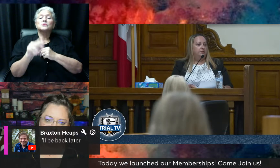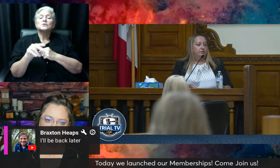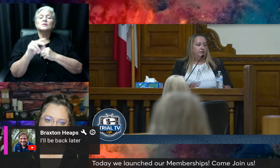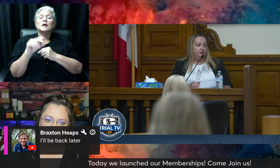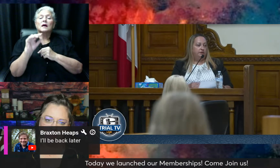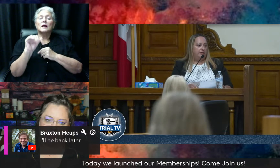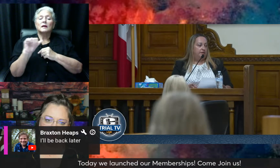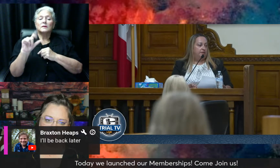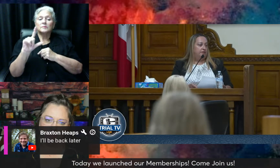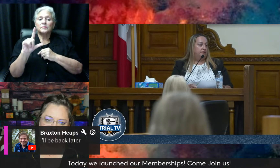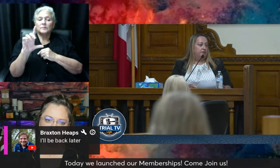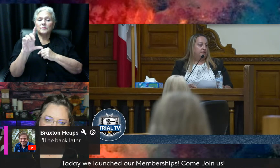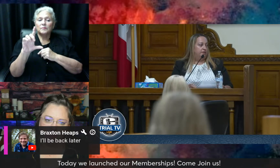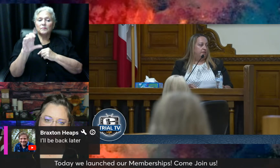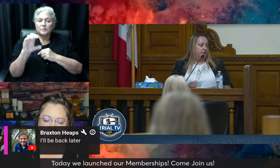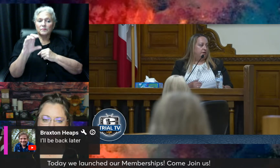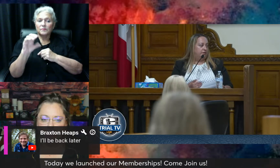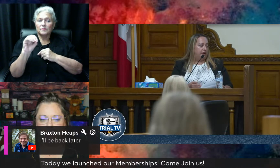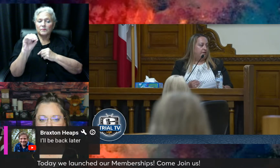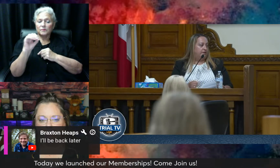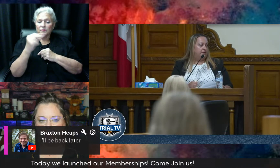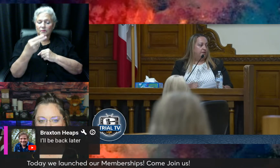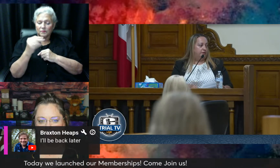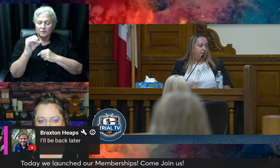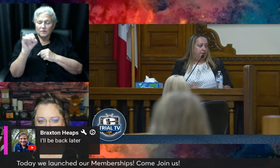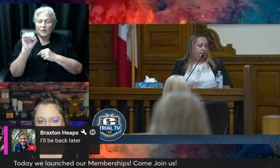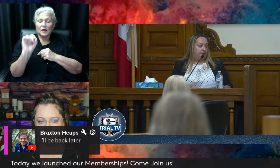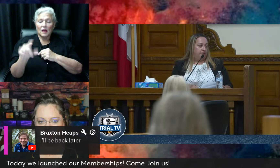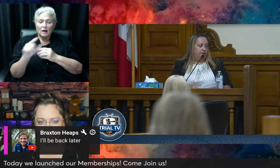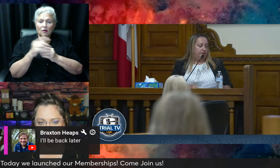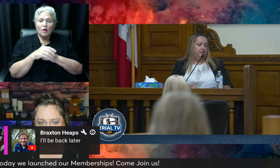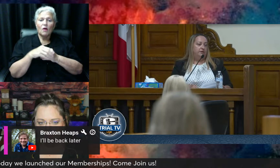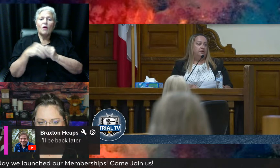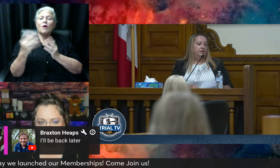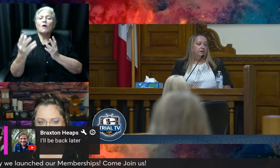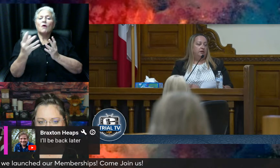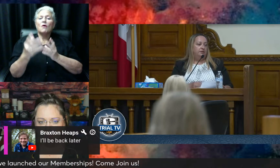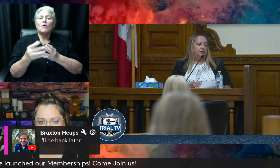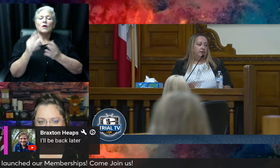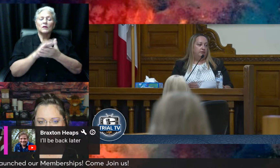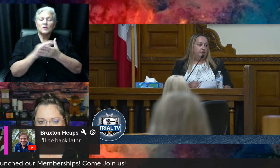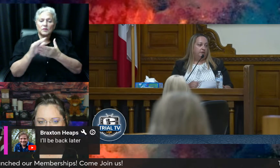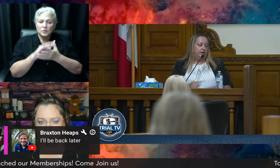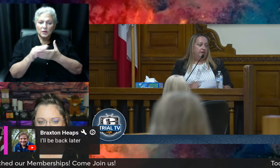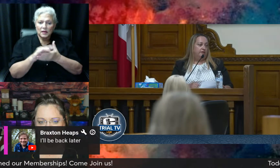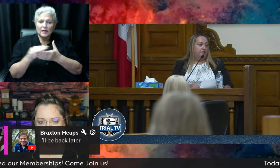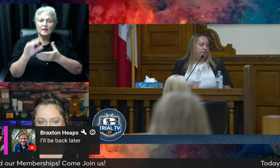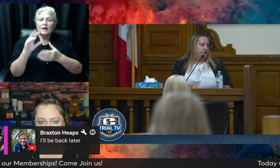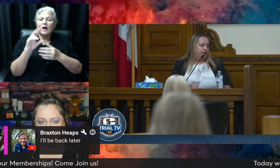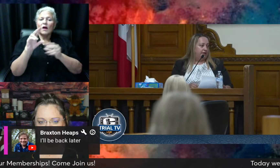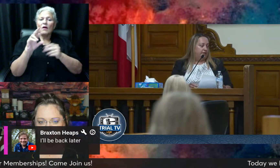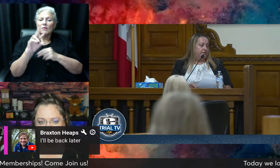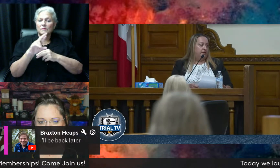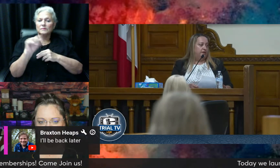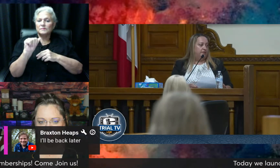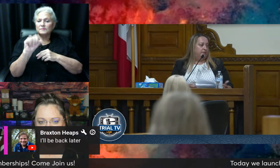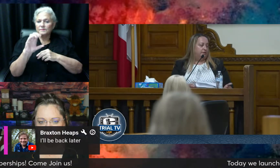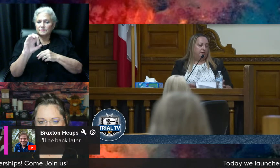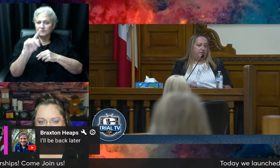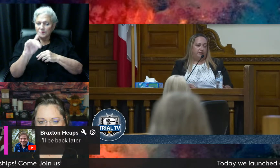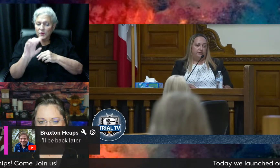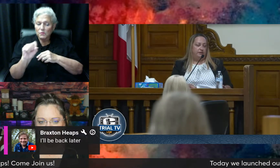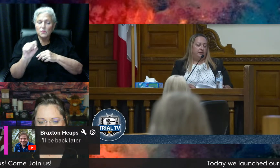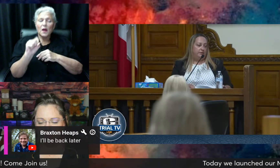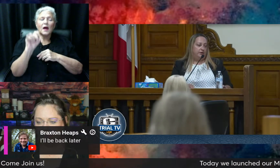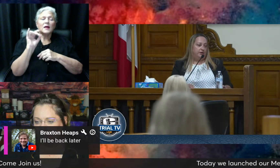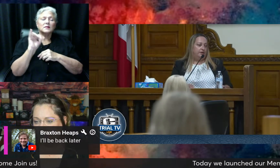clean between cases and clean our racks and stuff that we put samples in. So that would degrade UV light. So